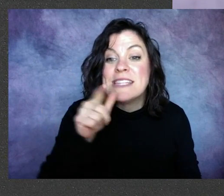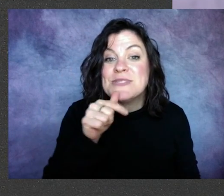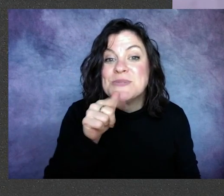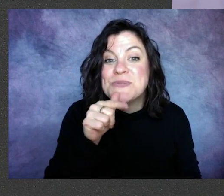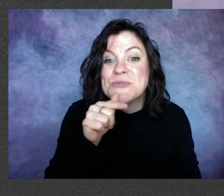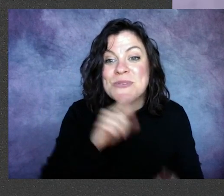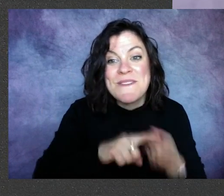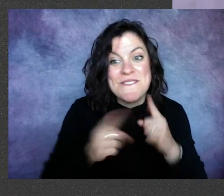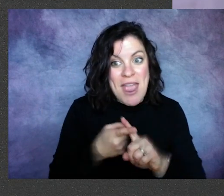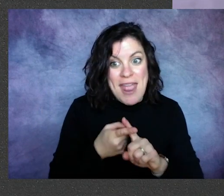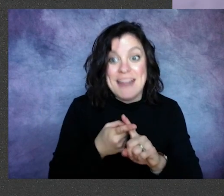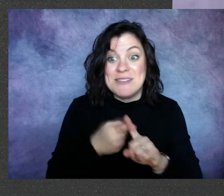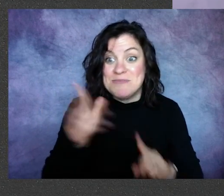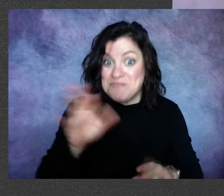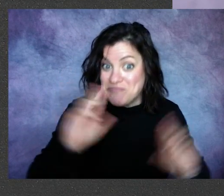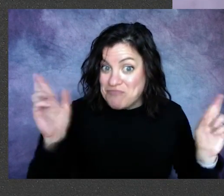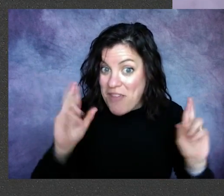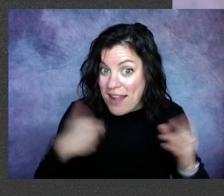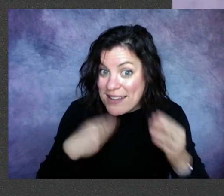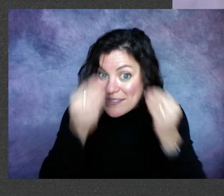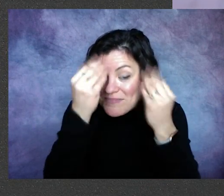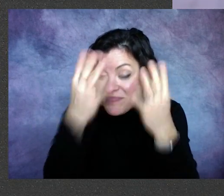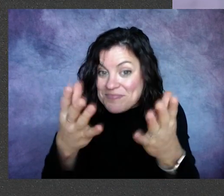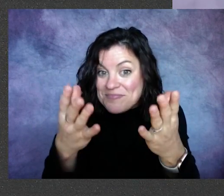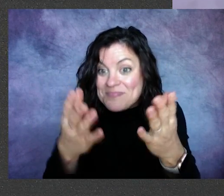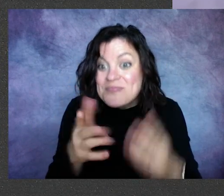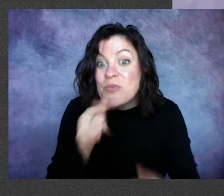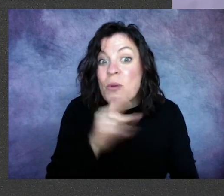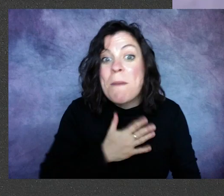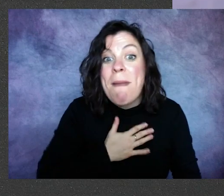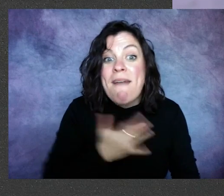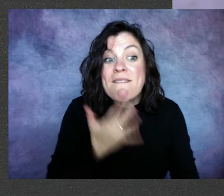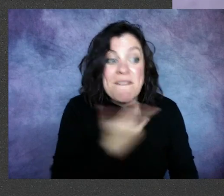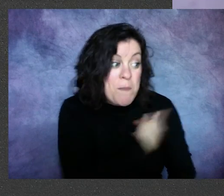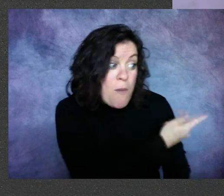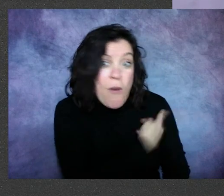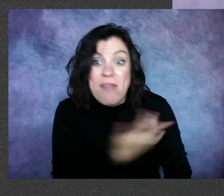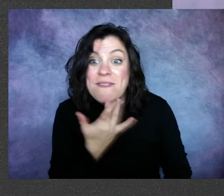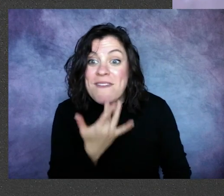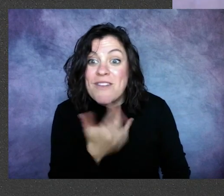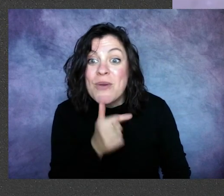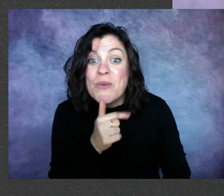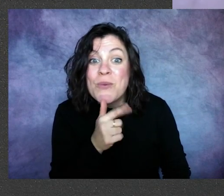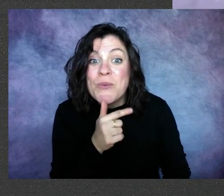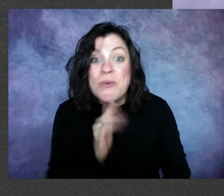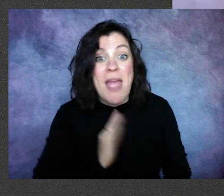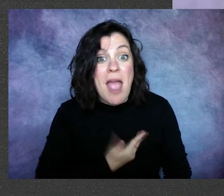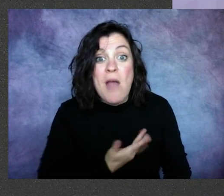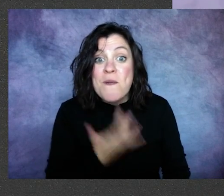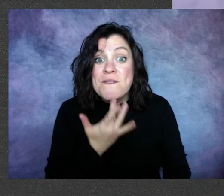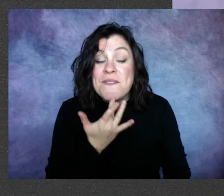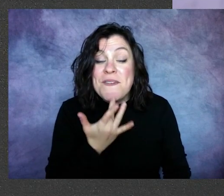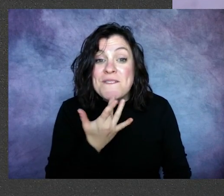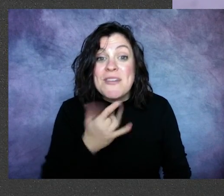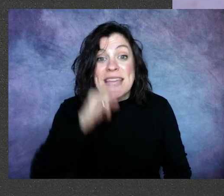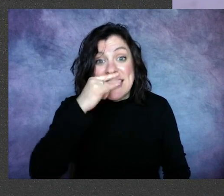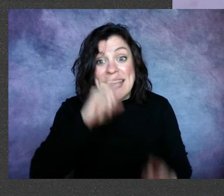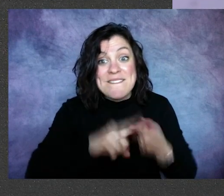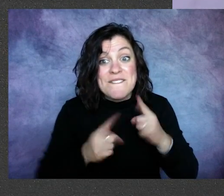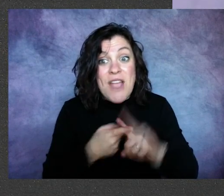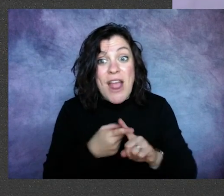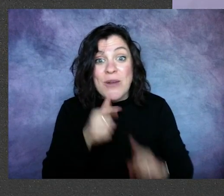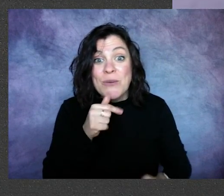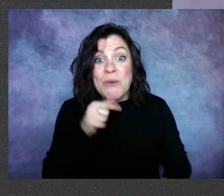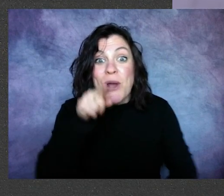Kids friend. Are you ready, George? Okay, here we go. Our favorite PBS Kids friend